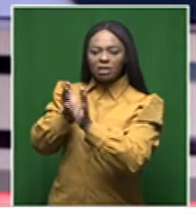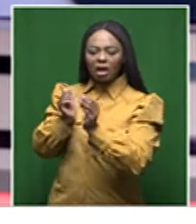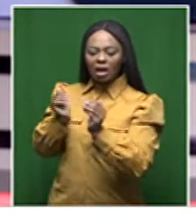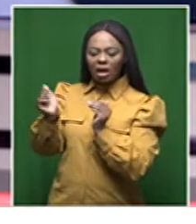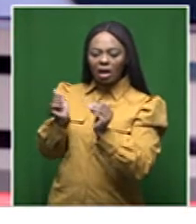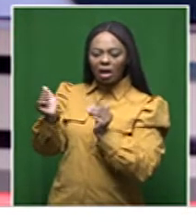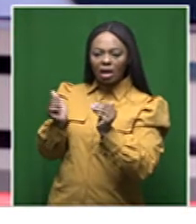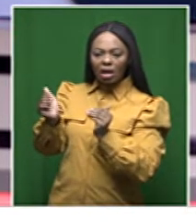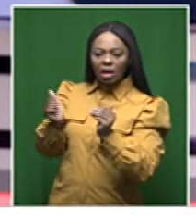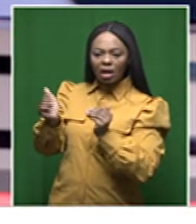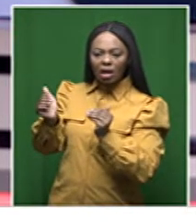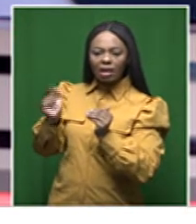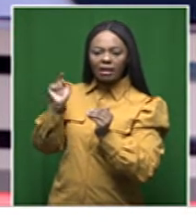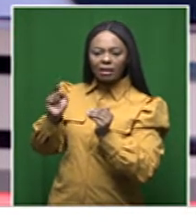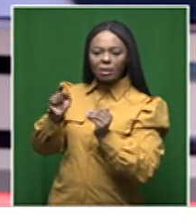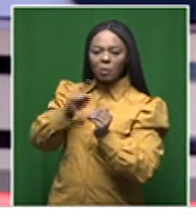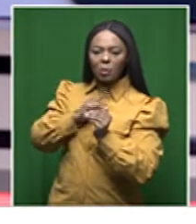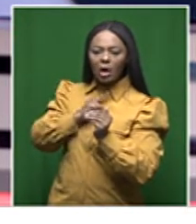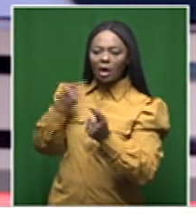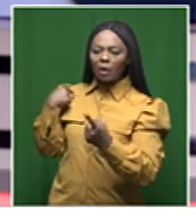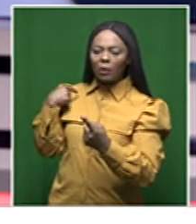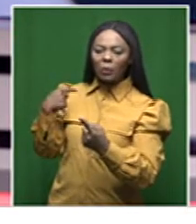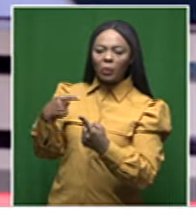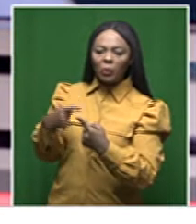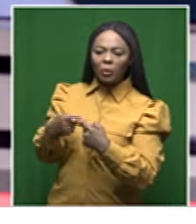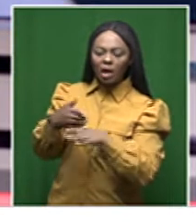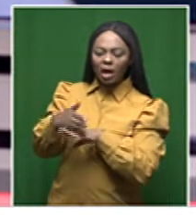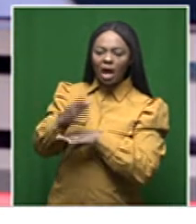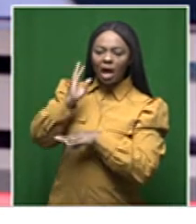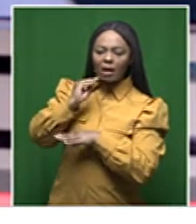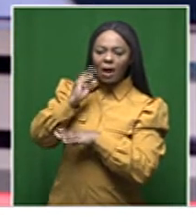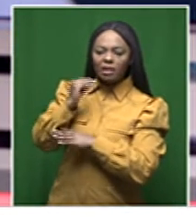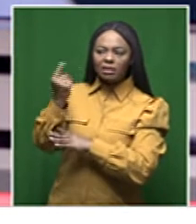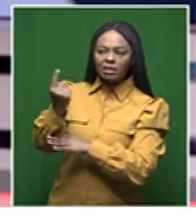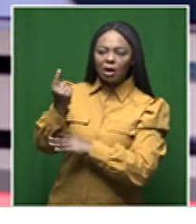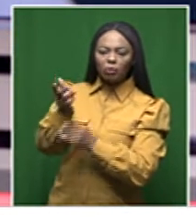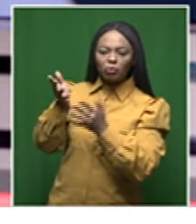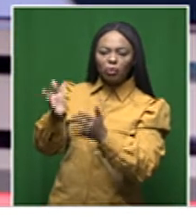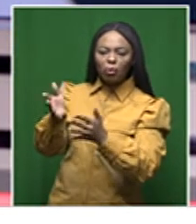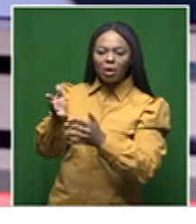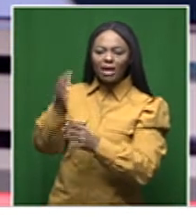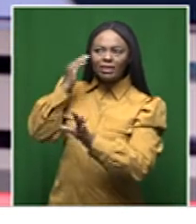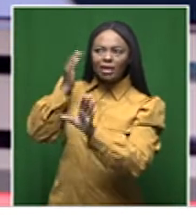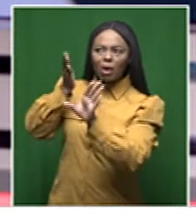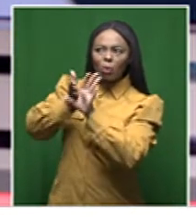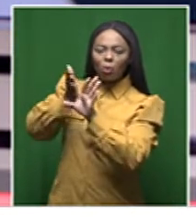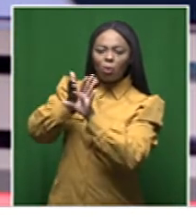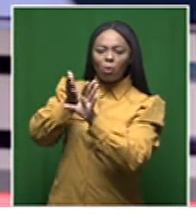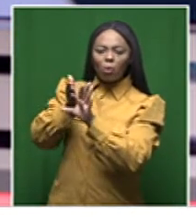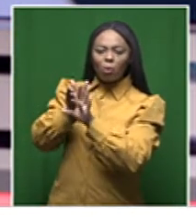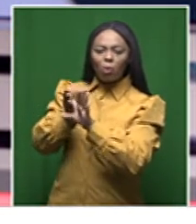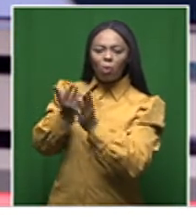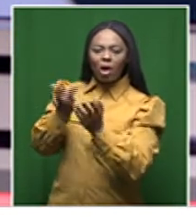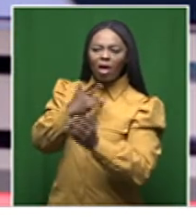you're experiencing all these sort of things by yourself. How was that, the psychology that goes behind